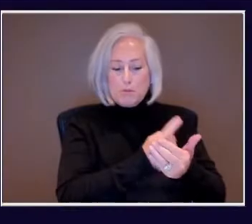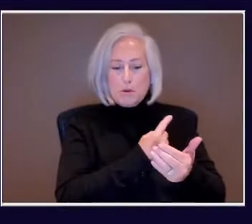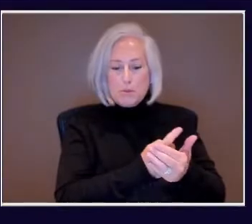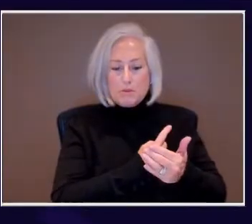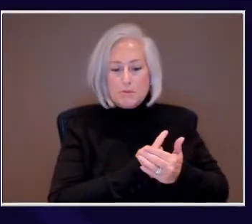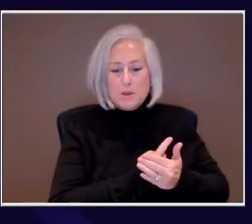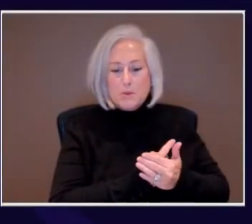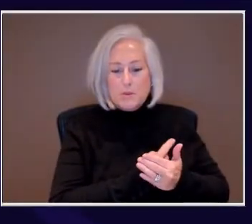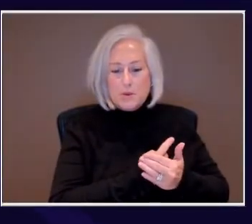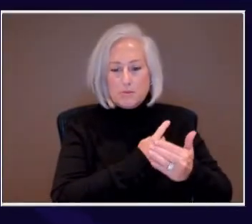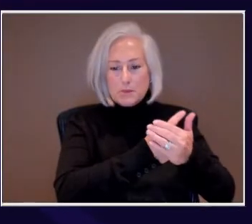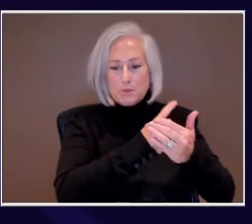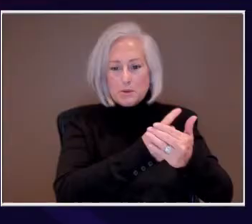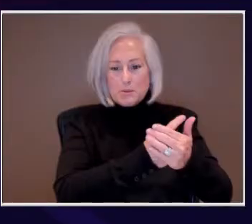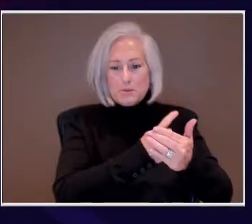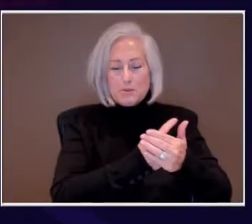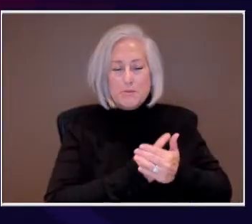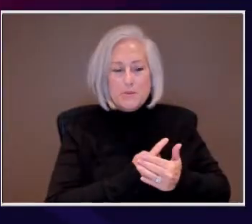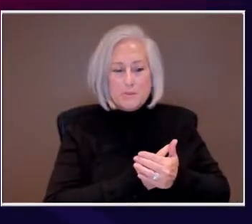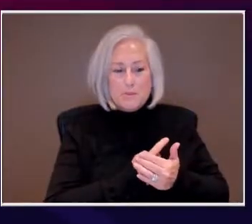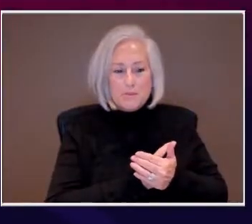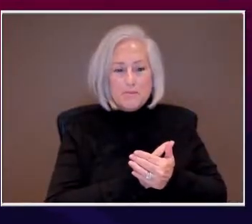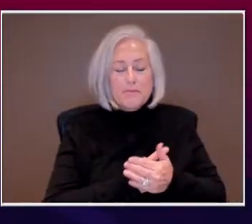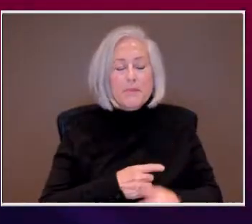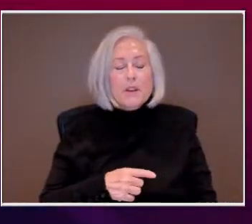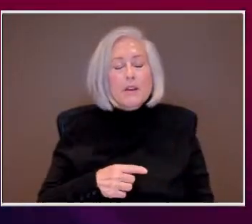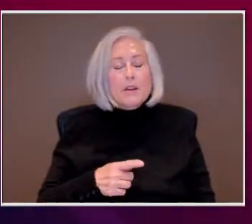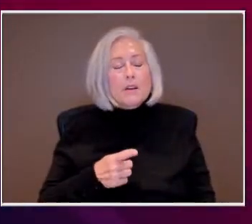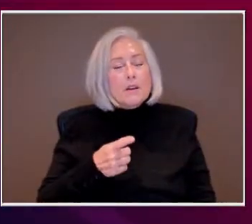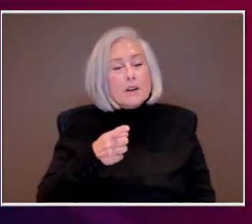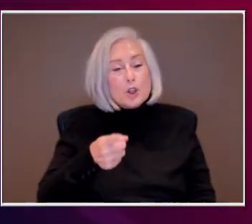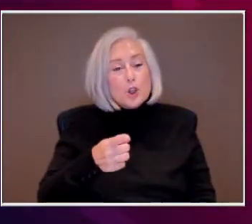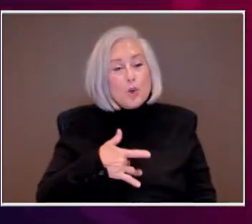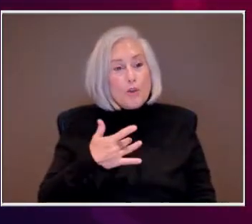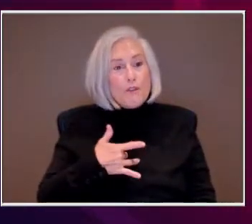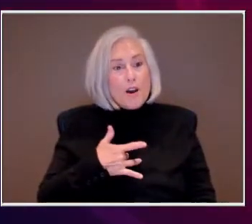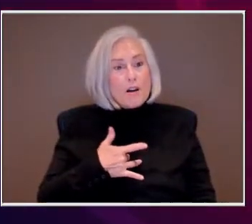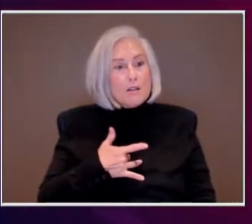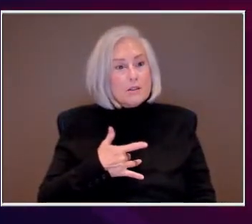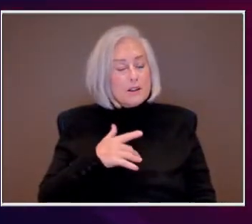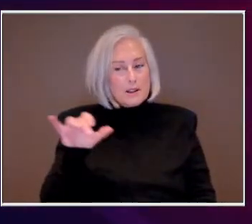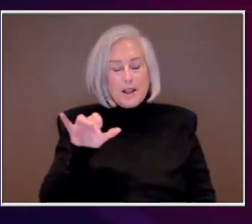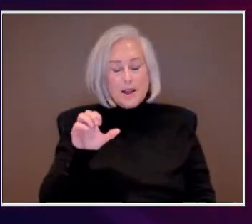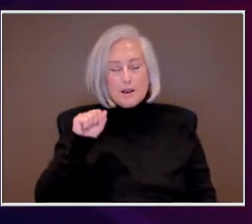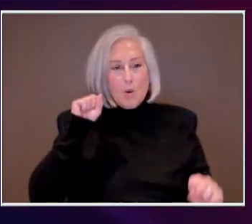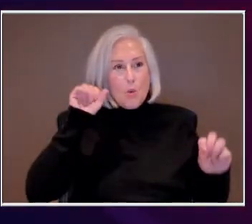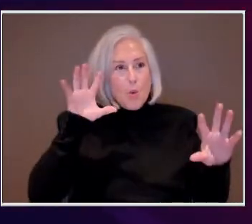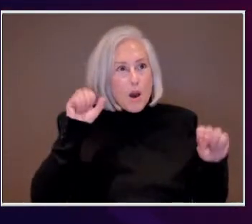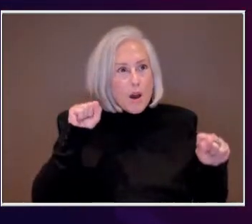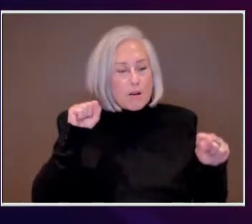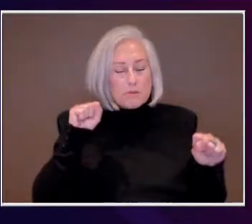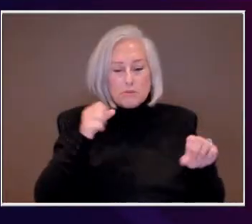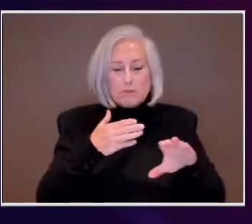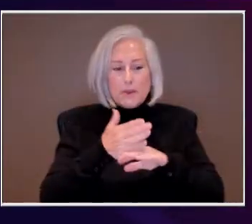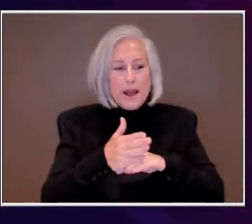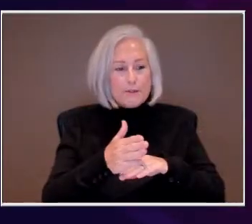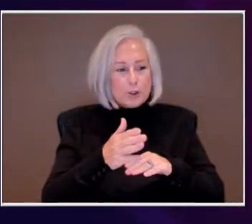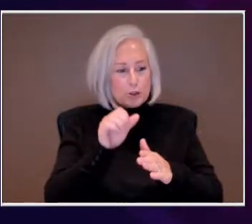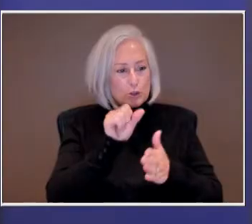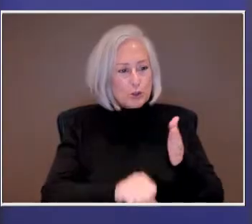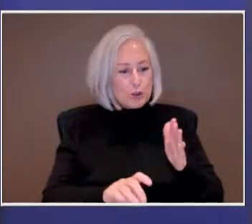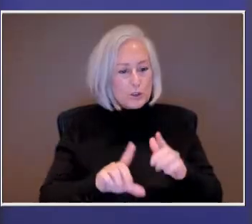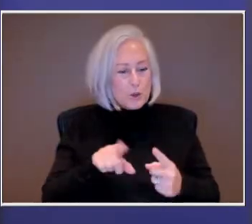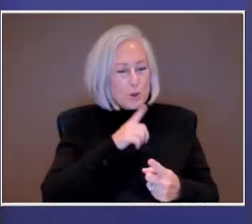did it take you to feel like, oh wow, this is living after your surgery?